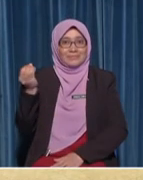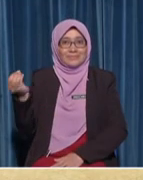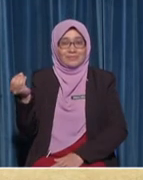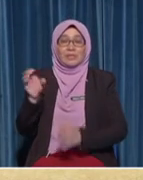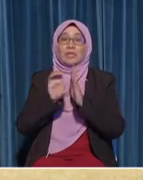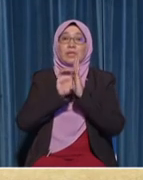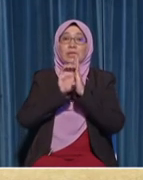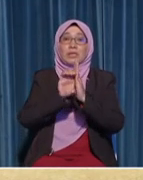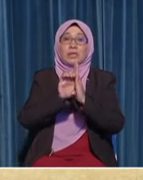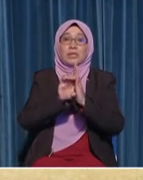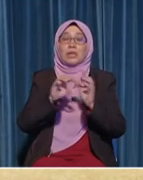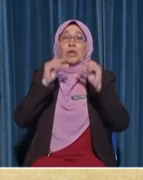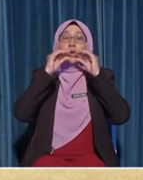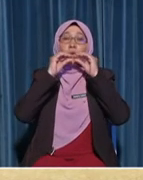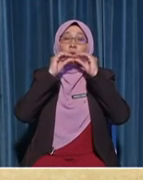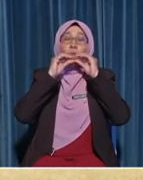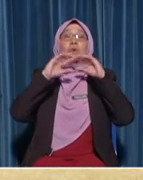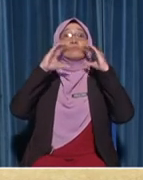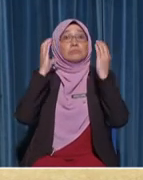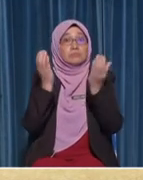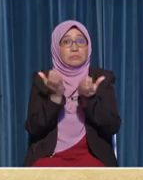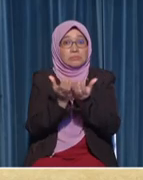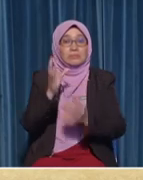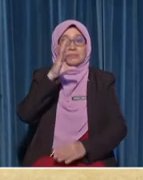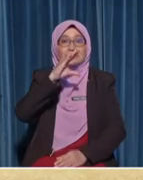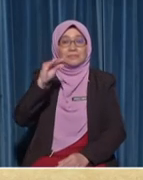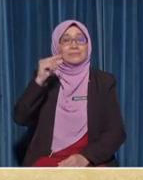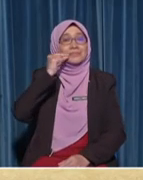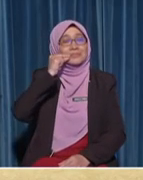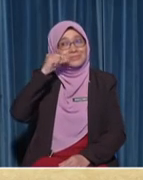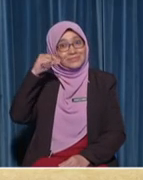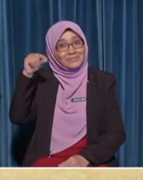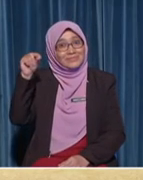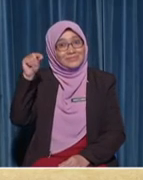such as balloons and pencils.